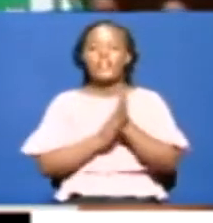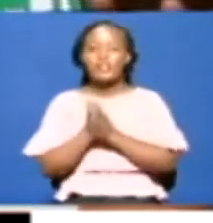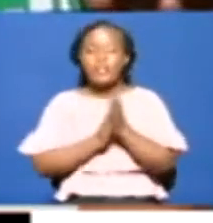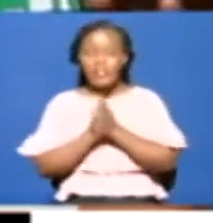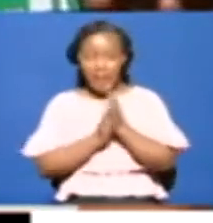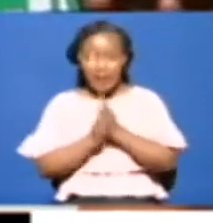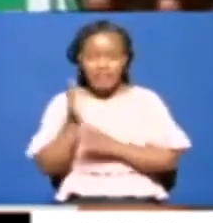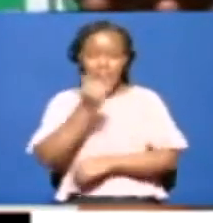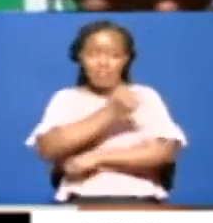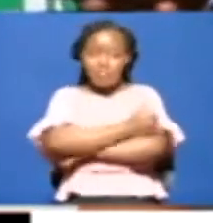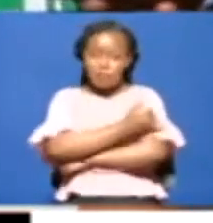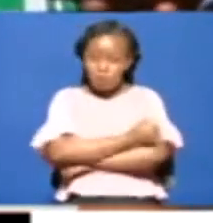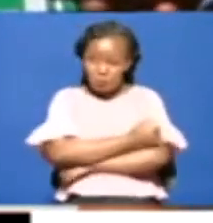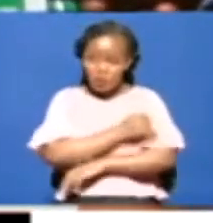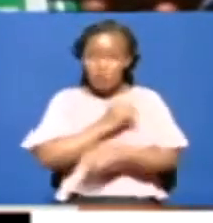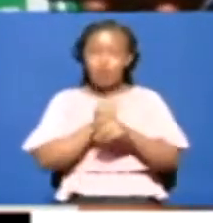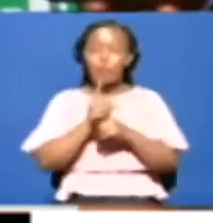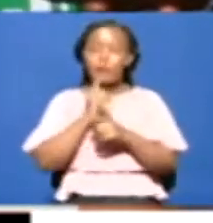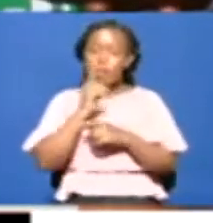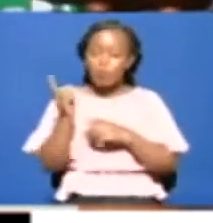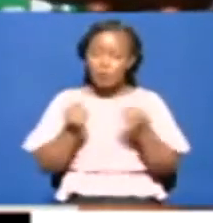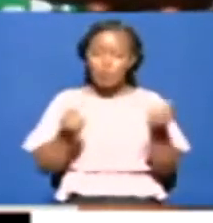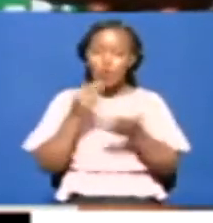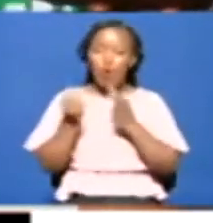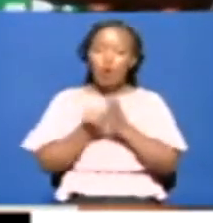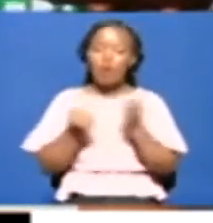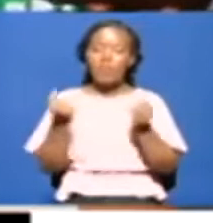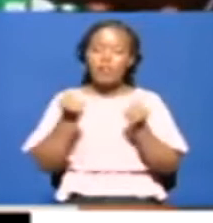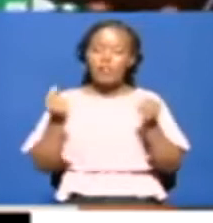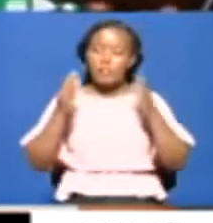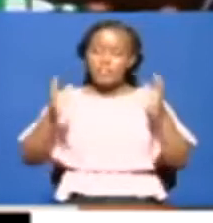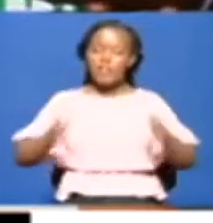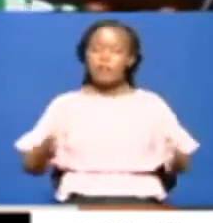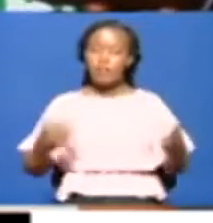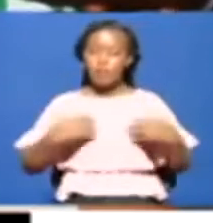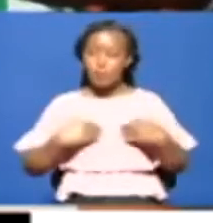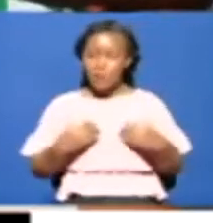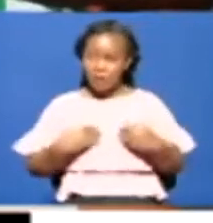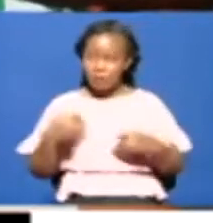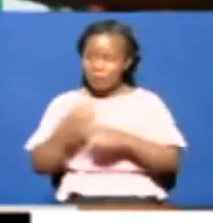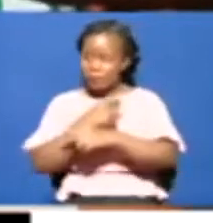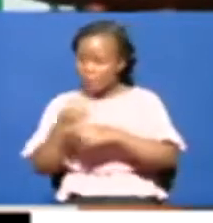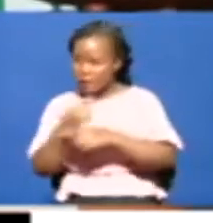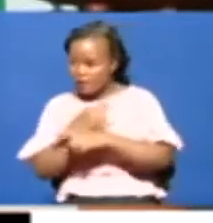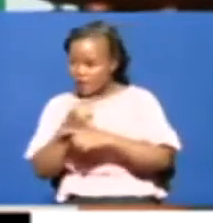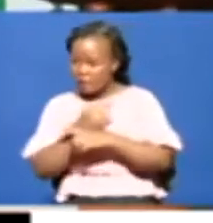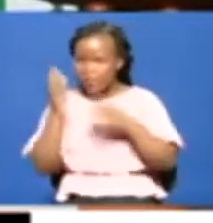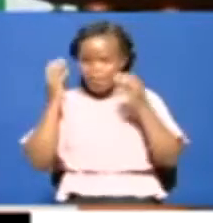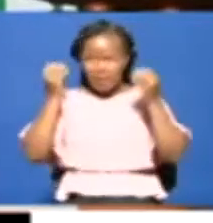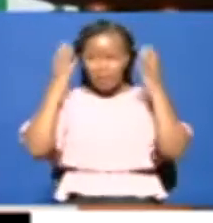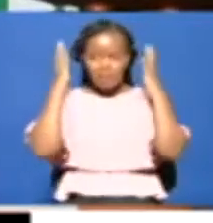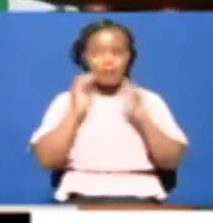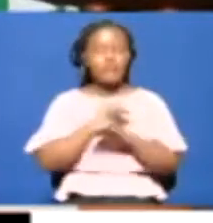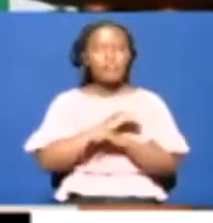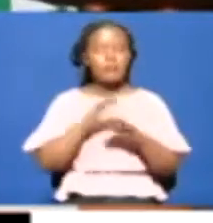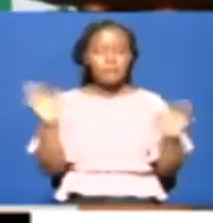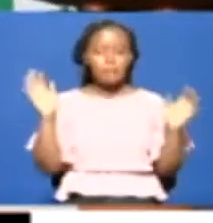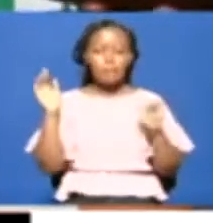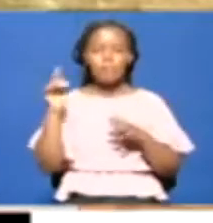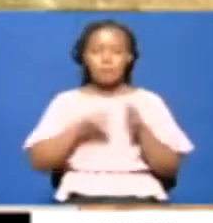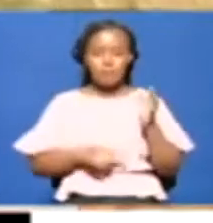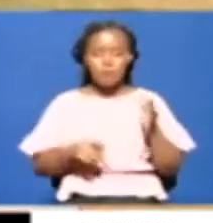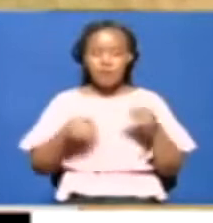the drivers we produce, the instructors we produce, understand that there are many